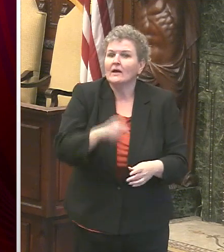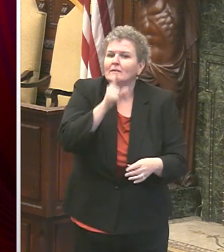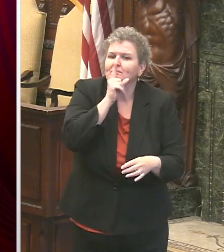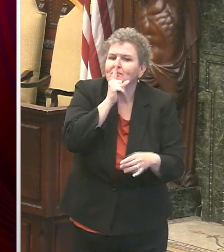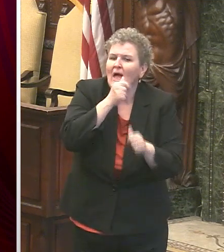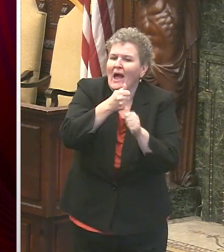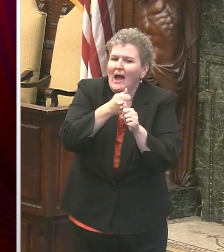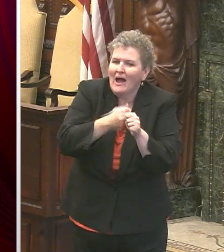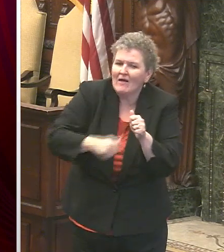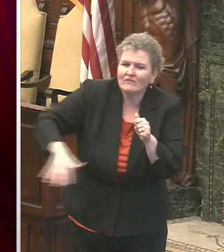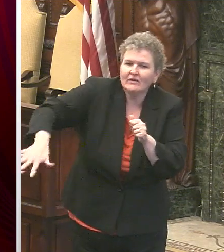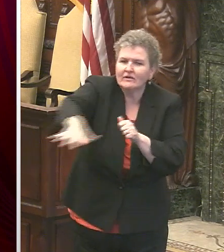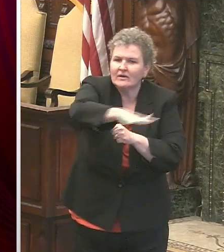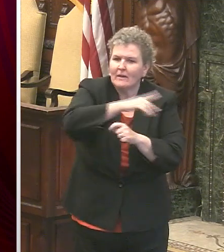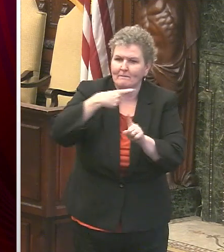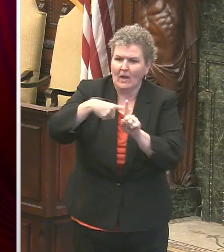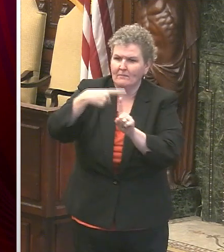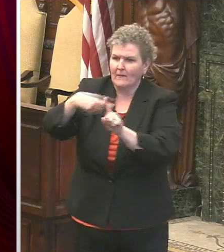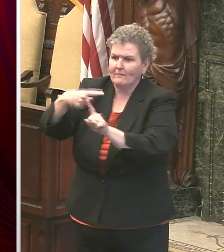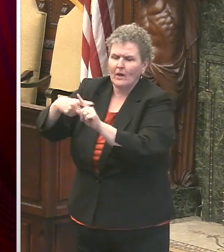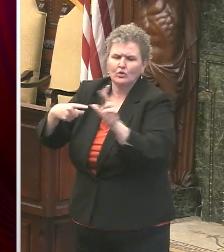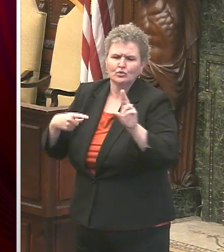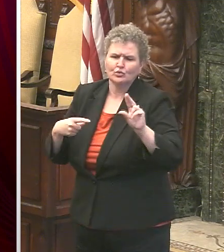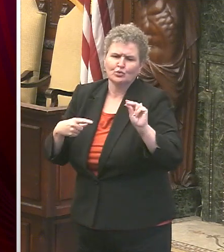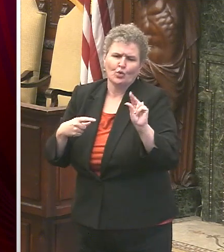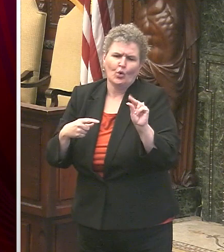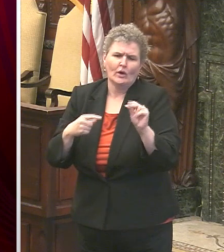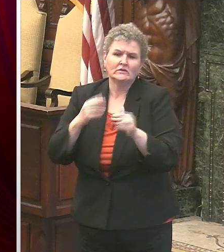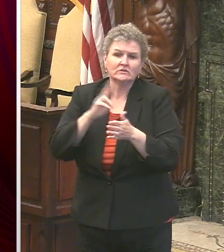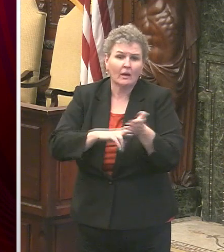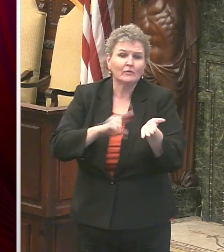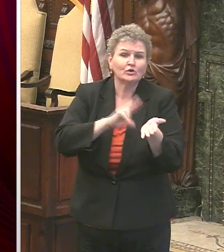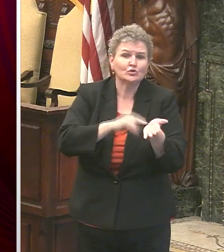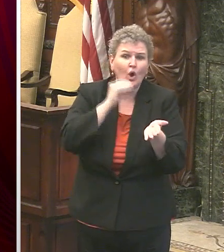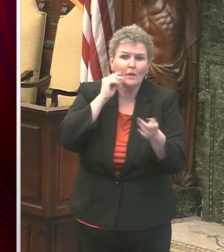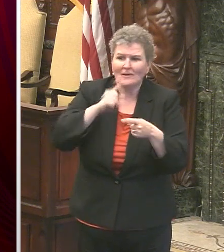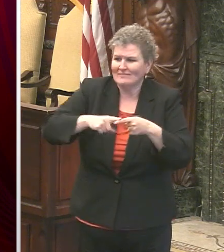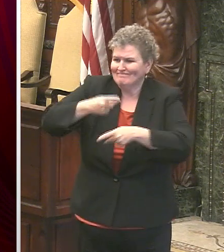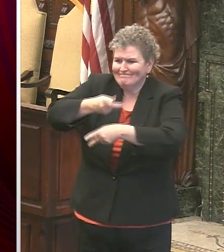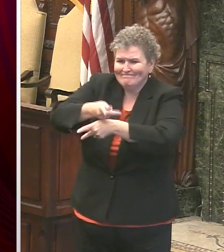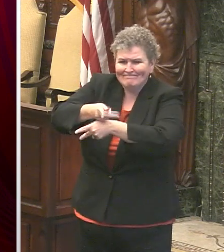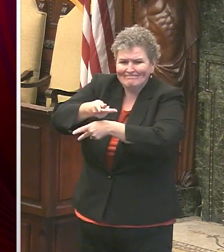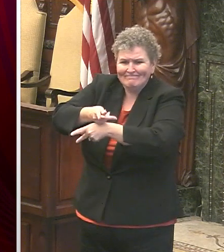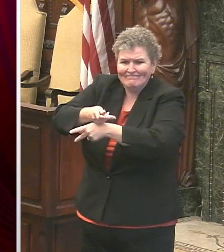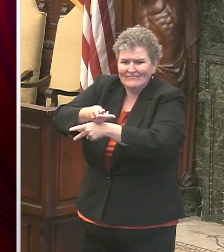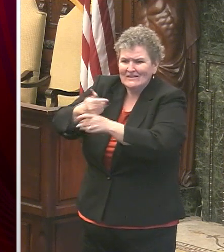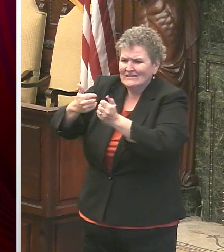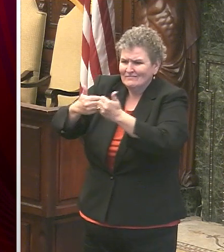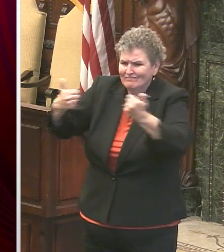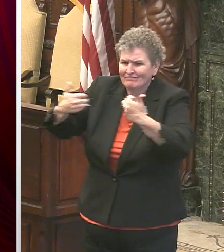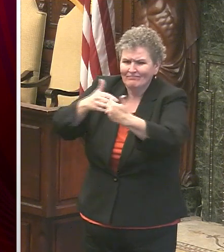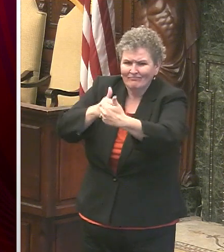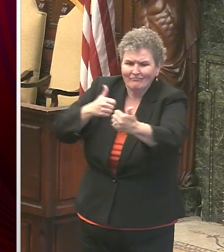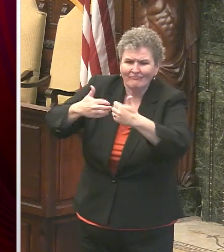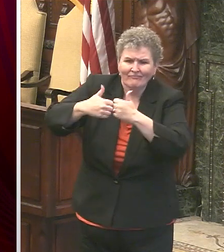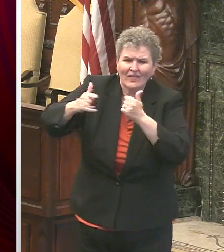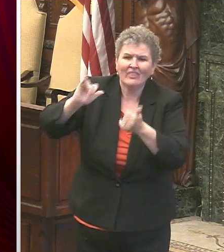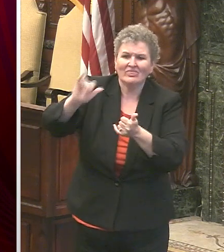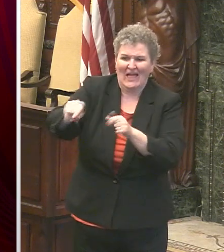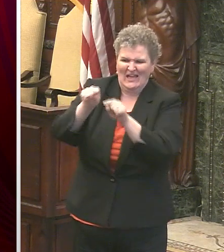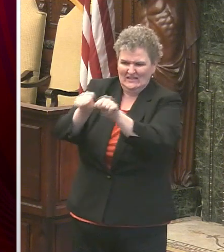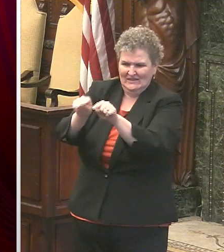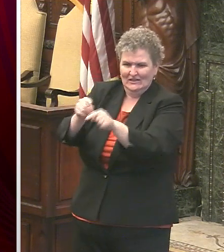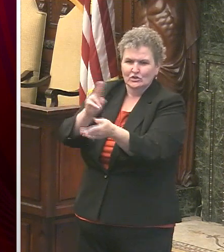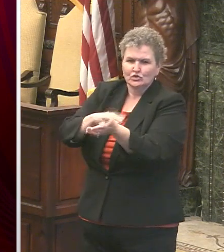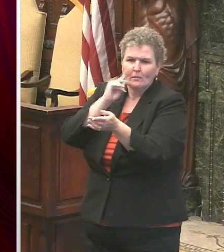resident, but for those residents in nursing homes that can't care for them in a way that to prevent the spread to other residents. For example, if a